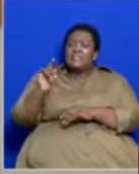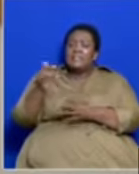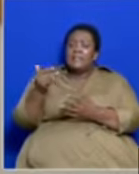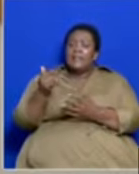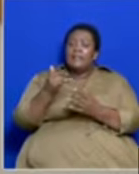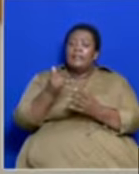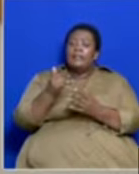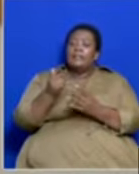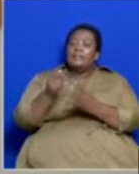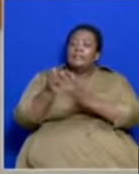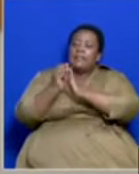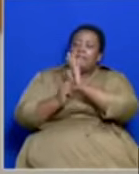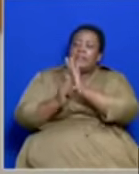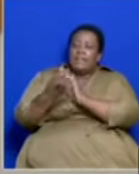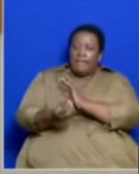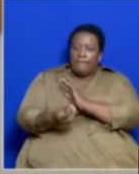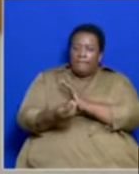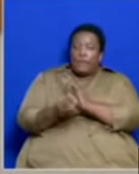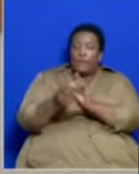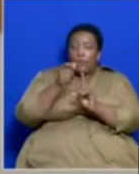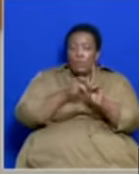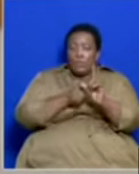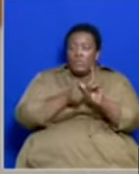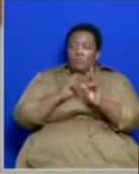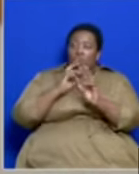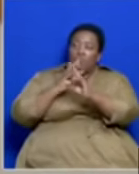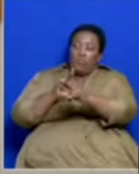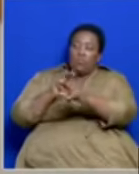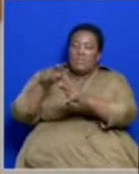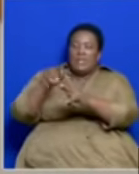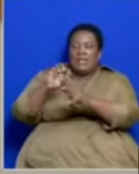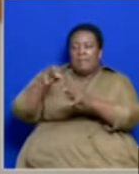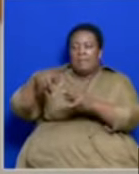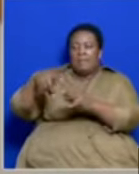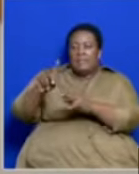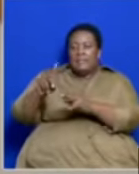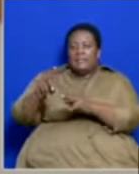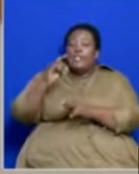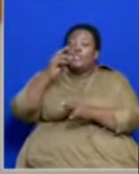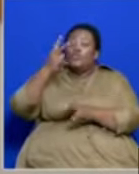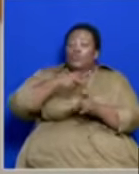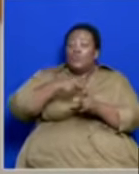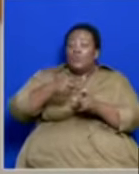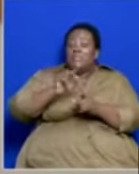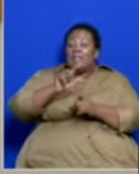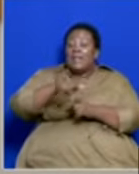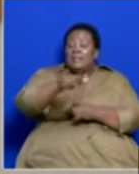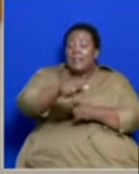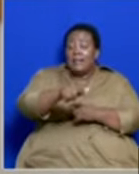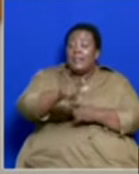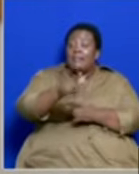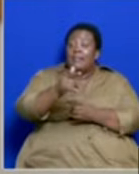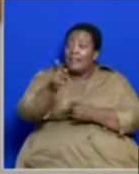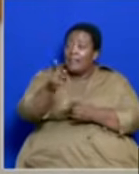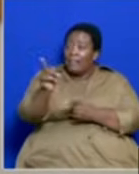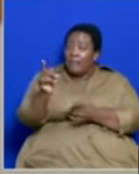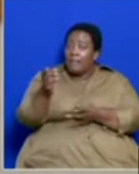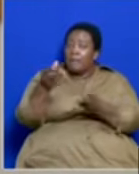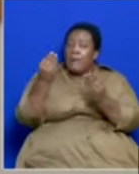EMPD, less than 2 weeks later, EMPD had obtained the statements of the implicated